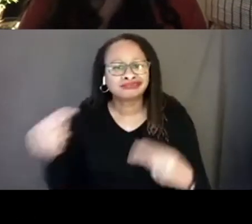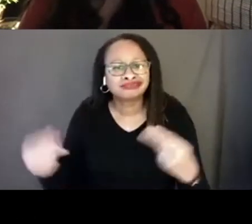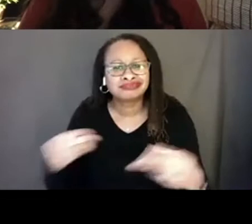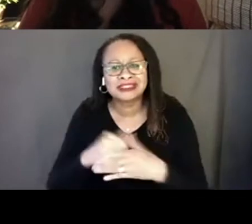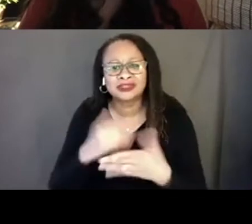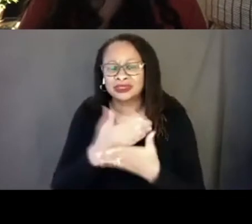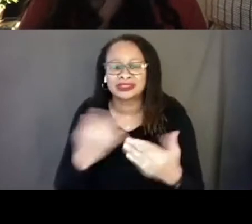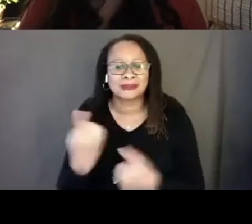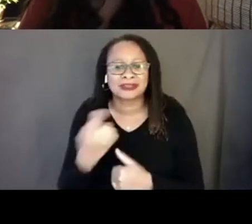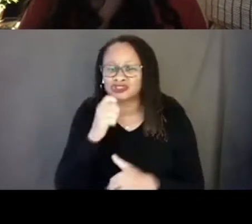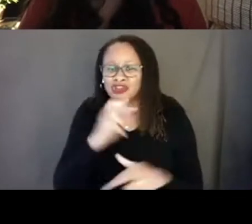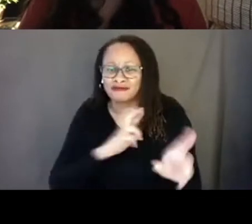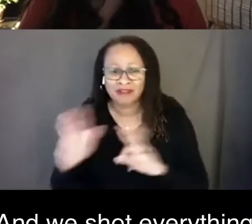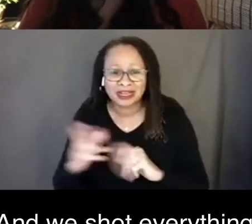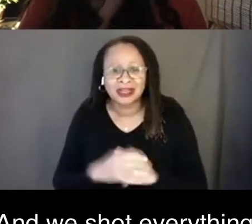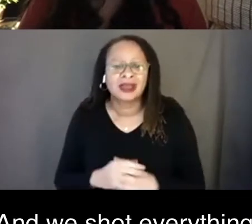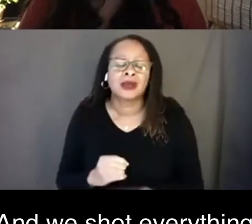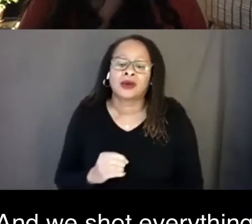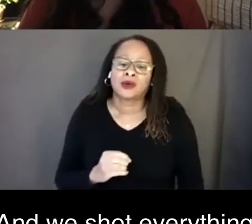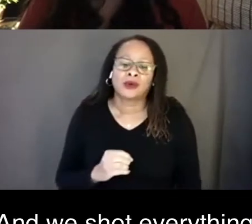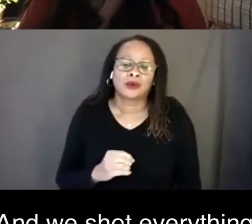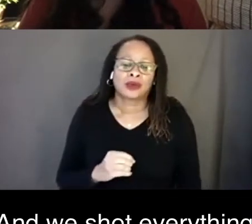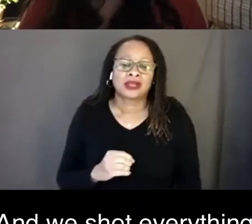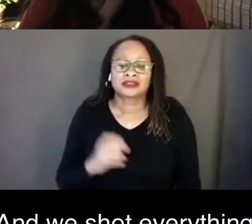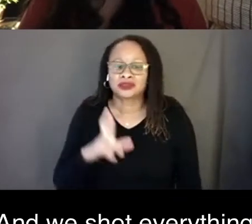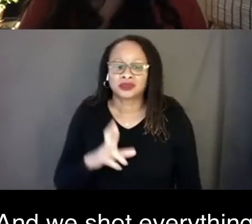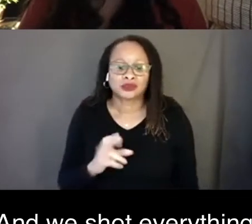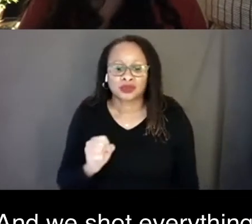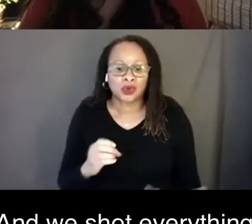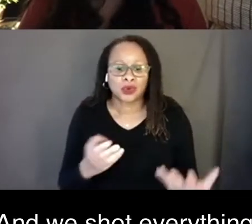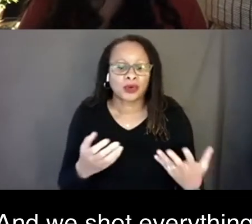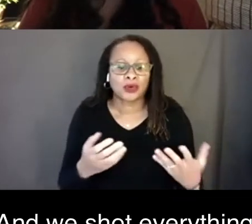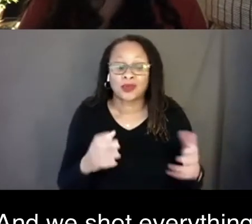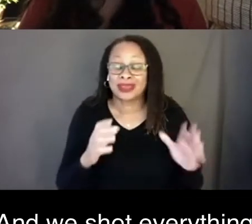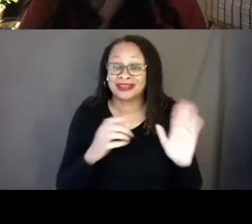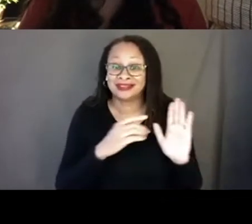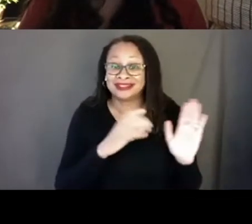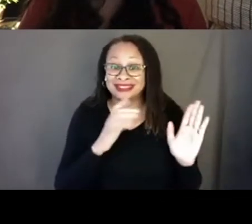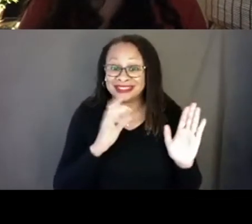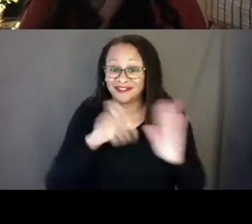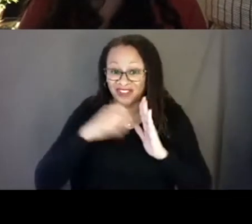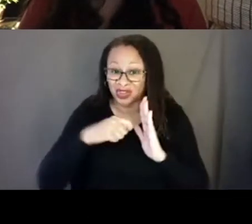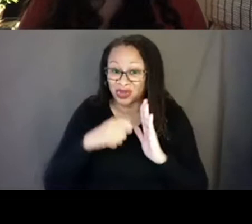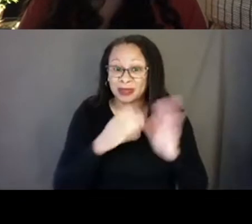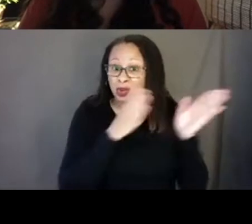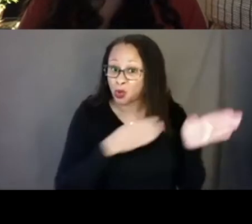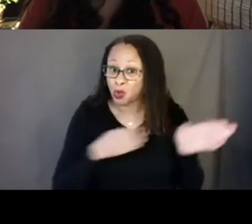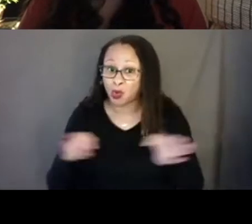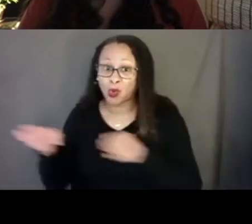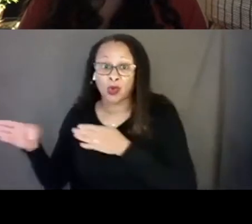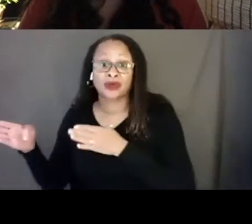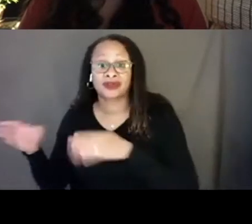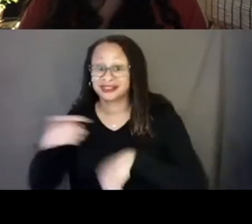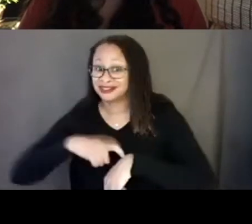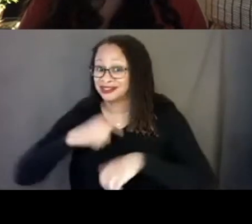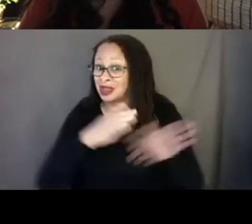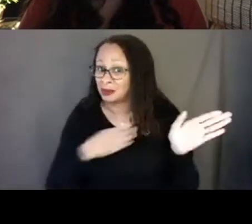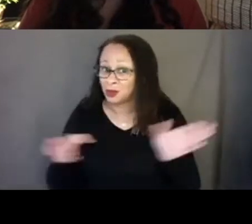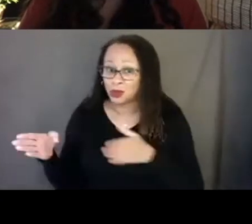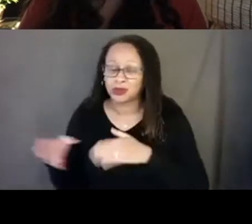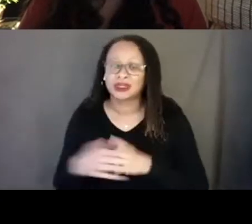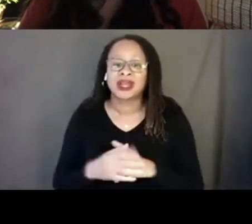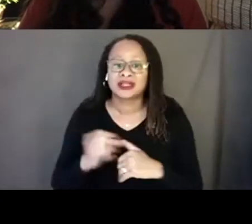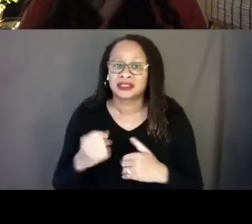know, she's not ready or whatnot. And we shot everything in chronological order, things like that we tried to be, you know, care for